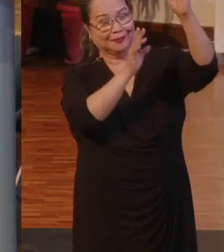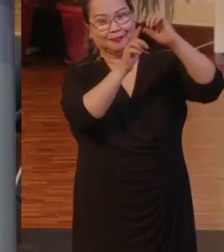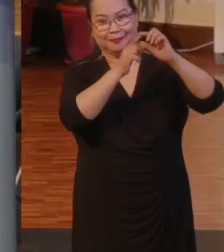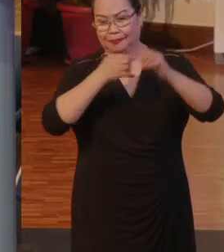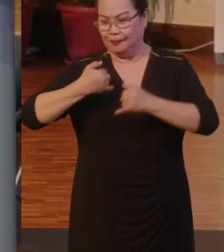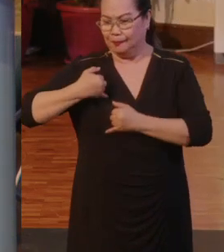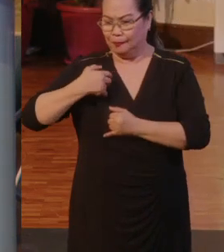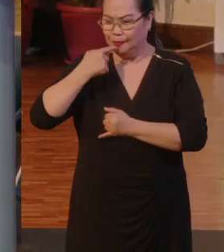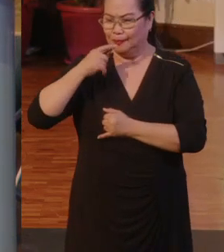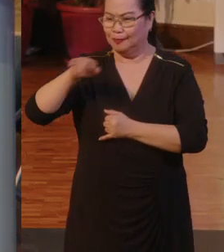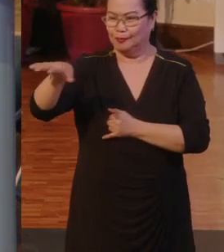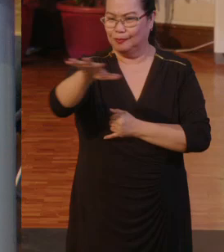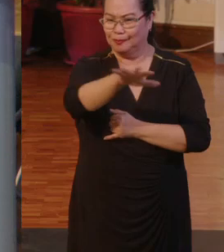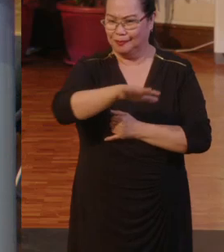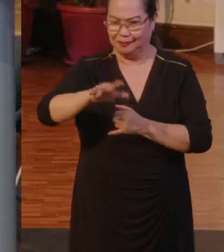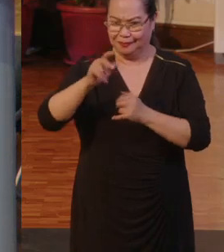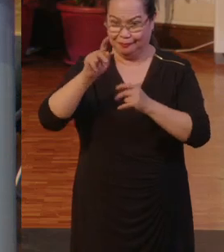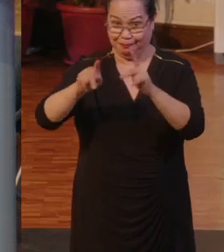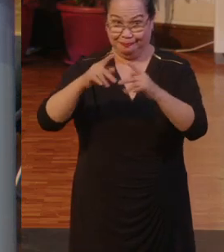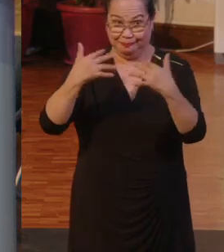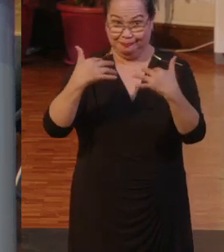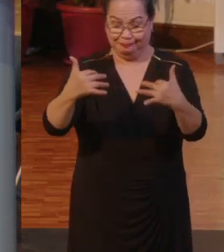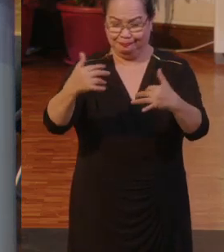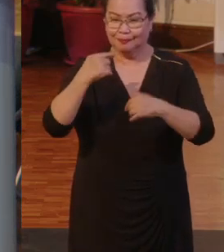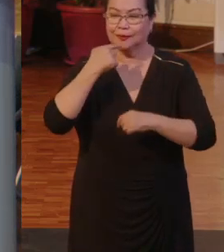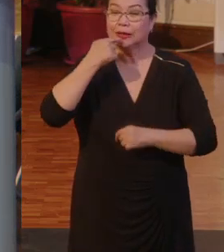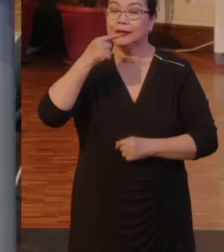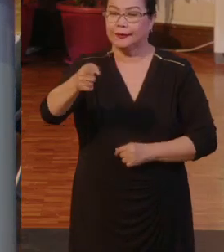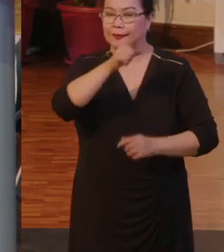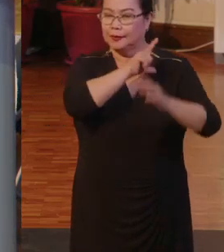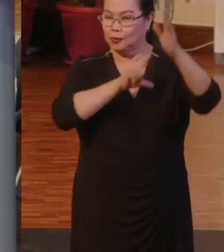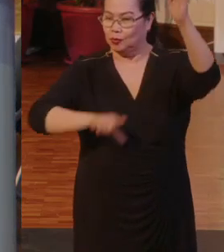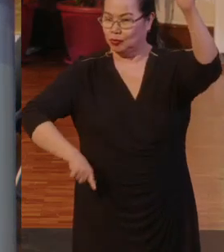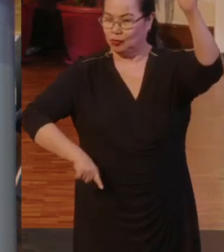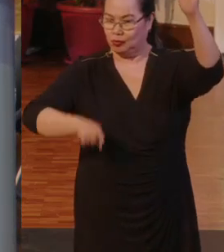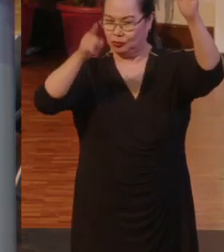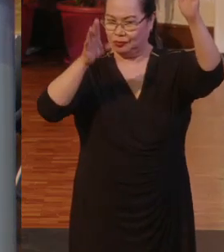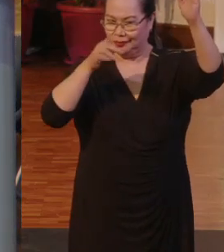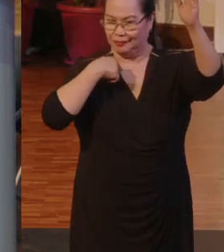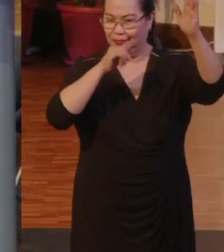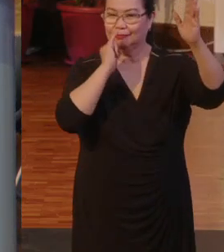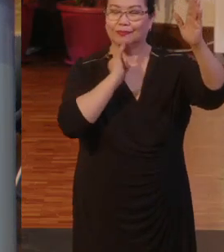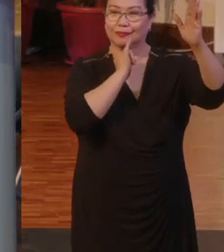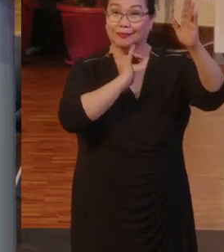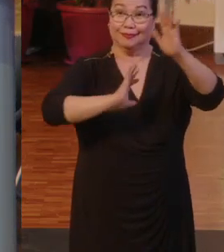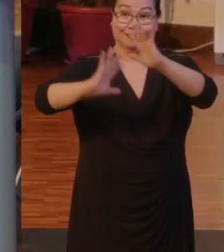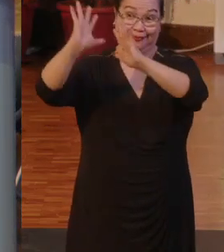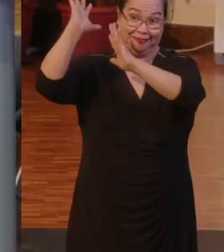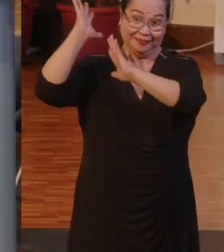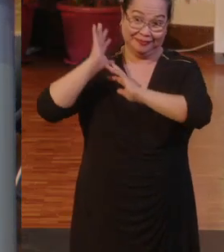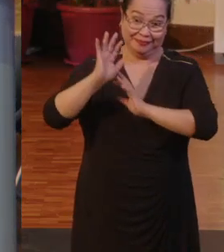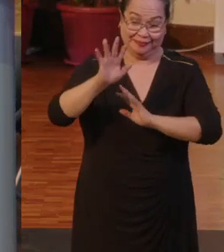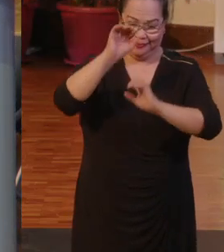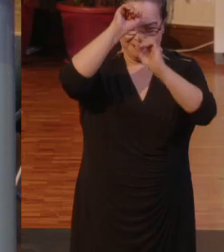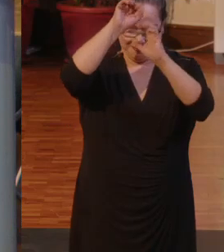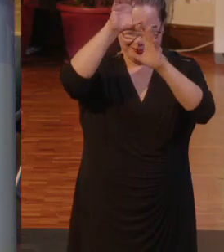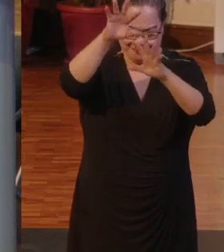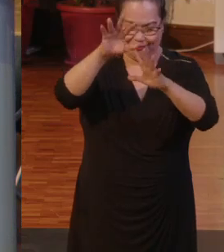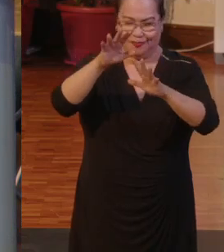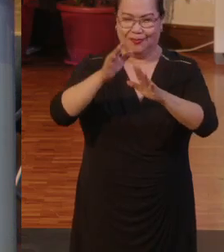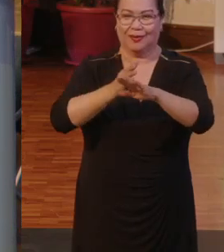Joshua said to all the people, Thus says the Lord, the God of Israel, long ago your fathers